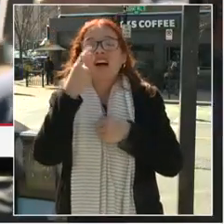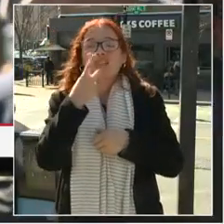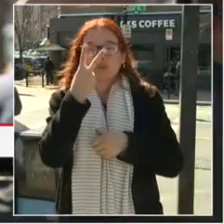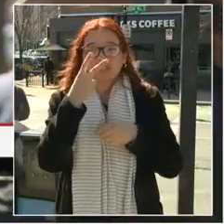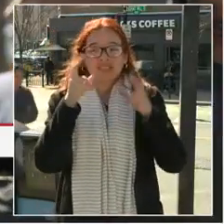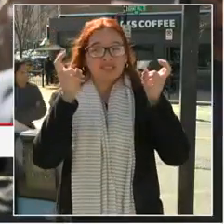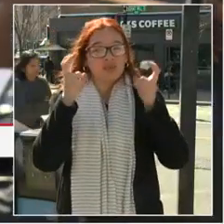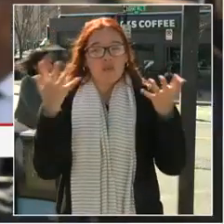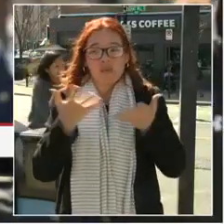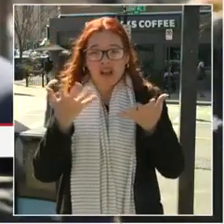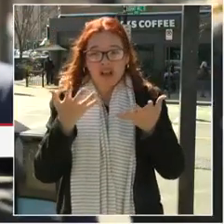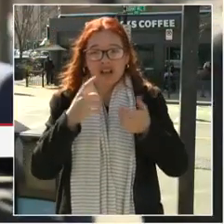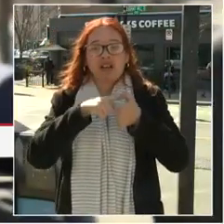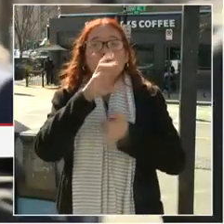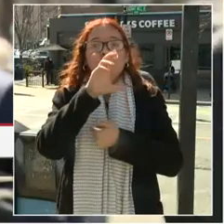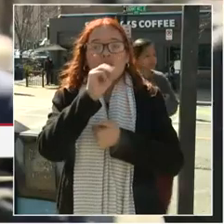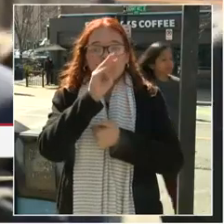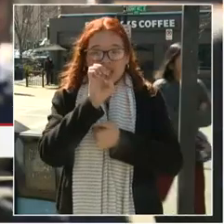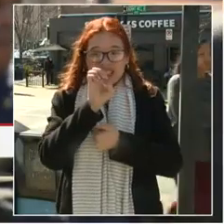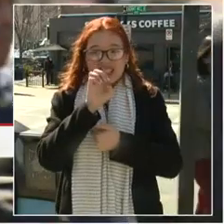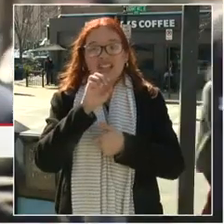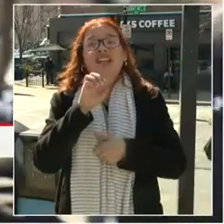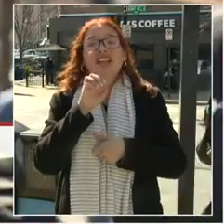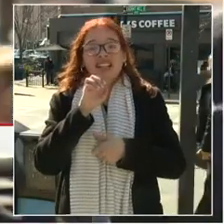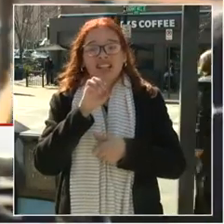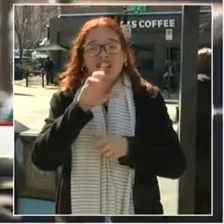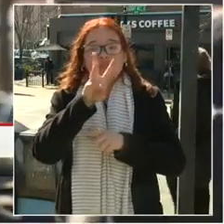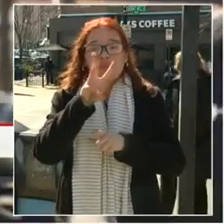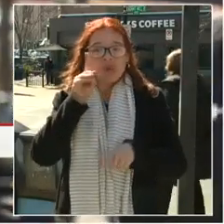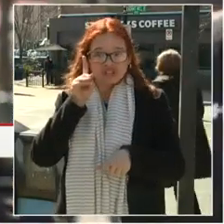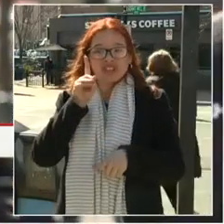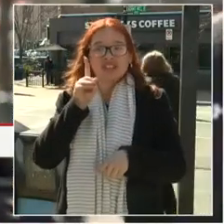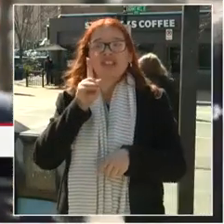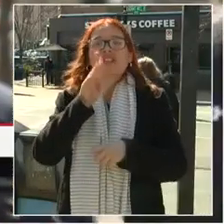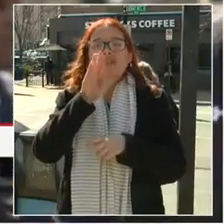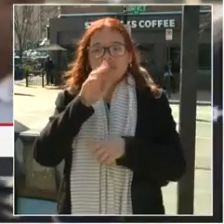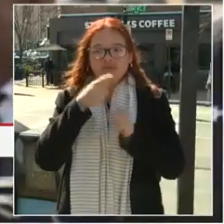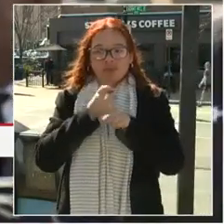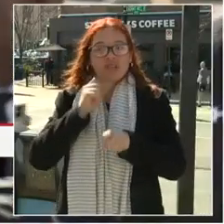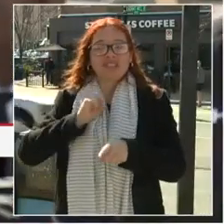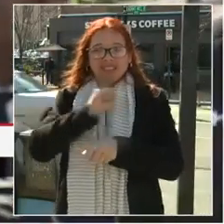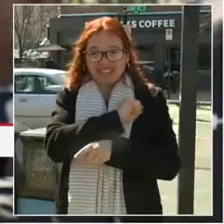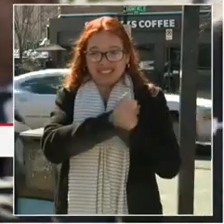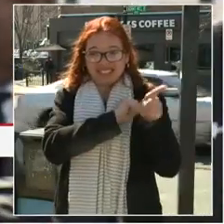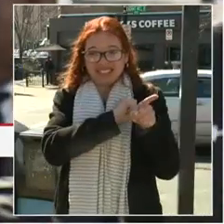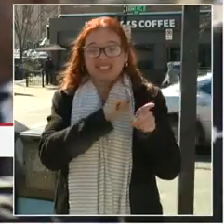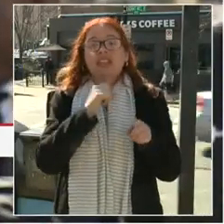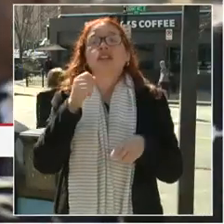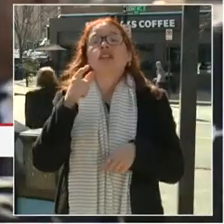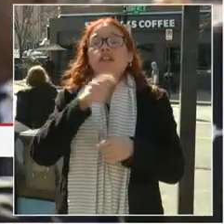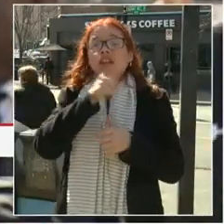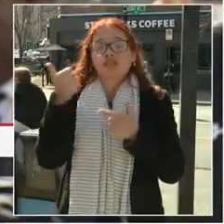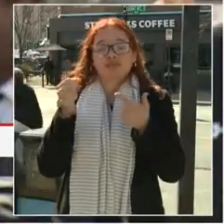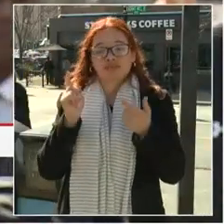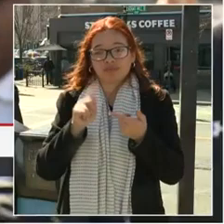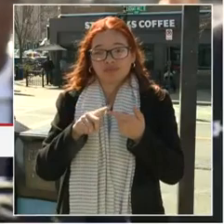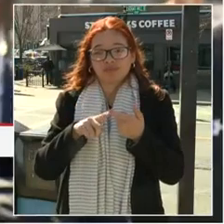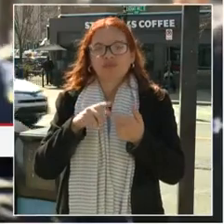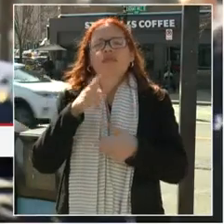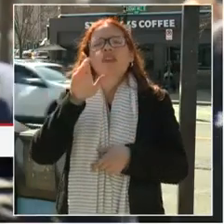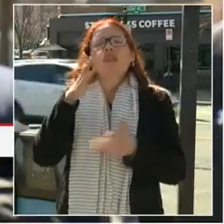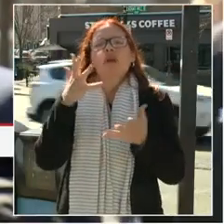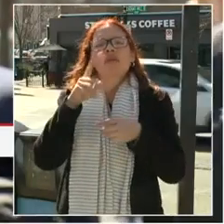he's withdrawn the bill from the Senate if he can, and then the other thing was about the metro